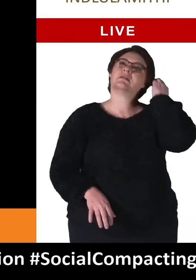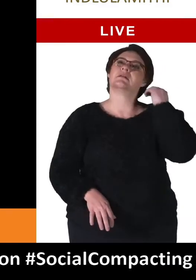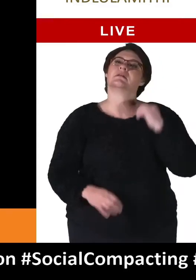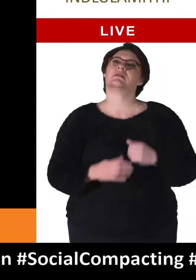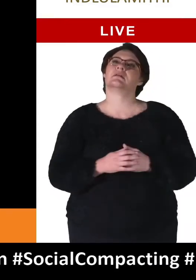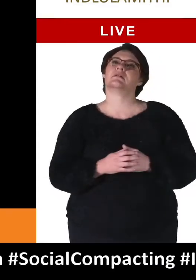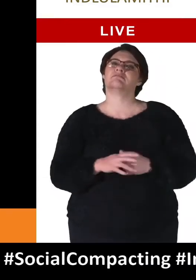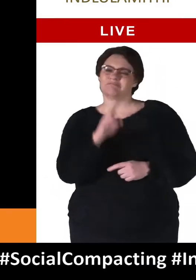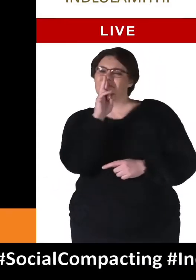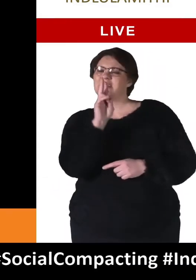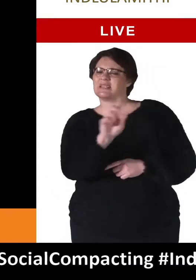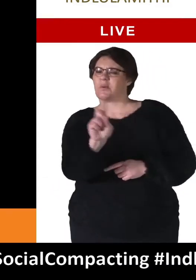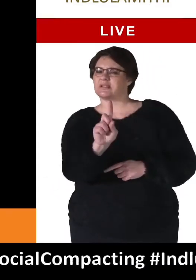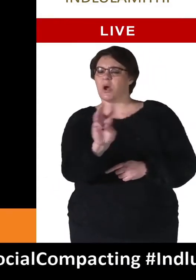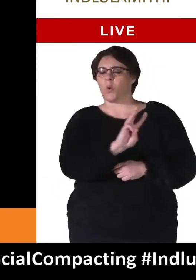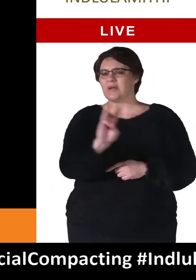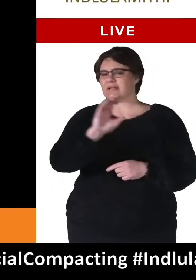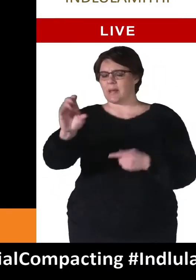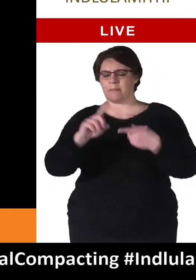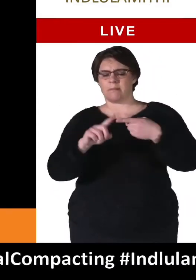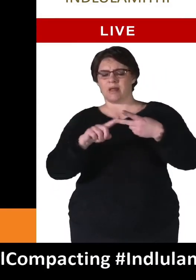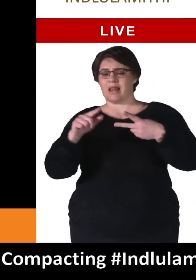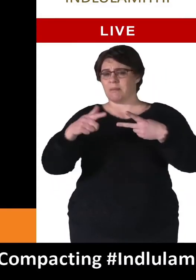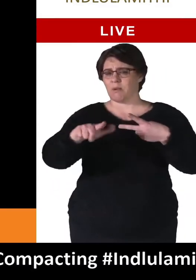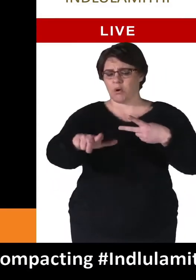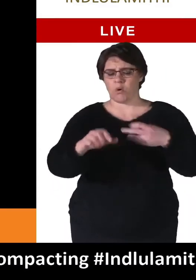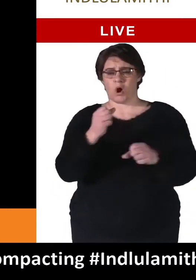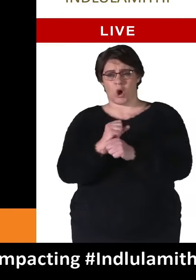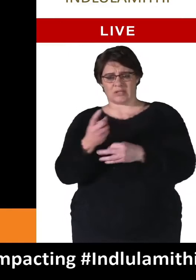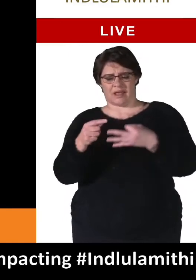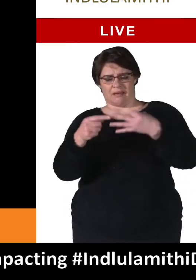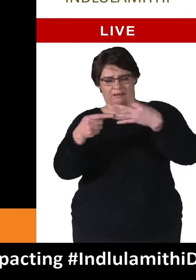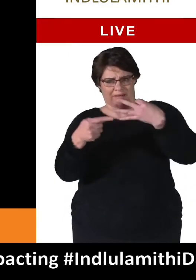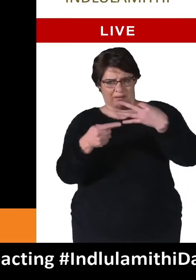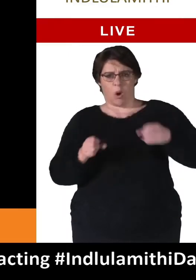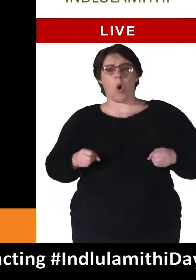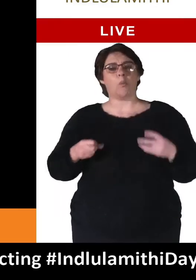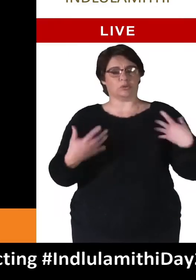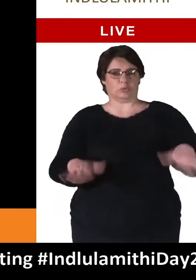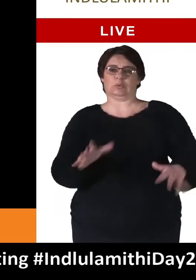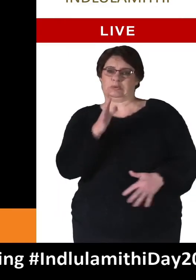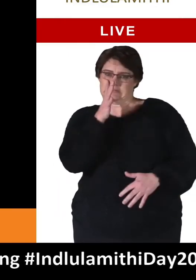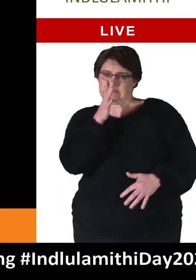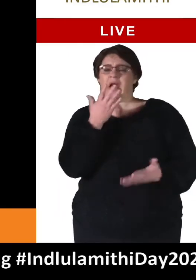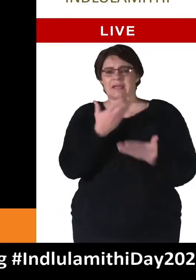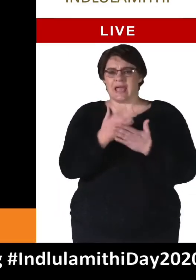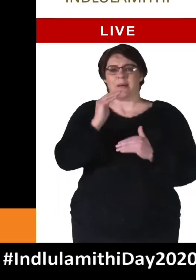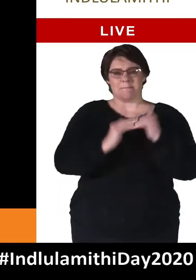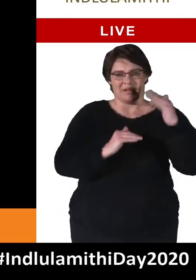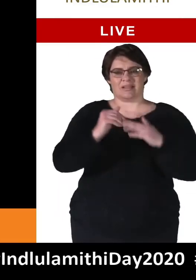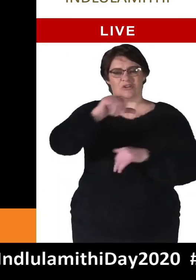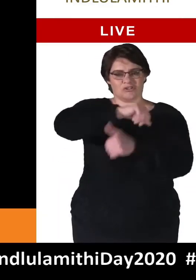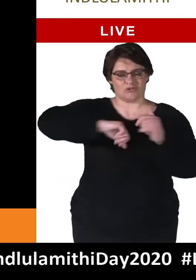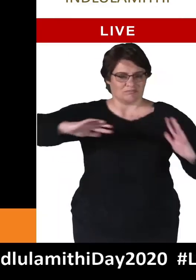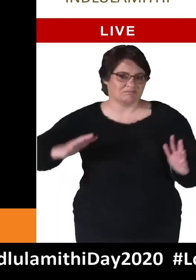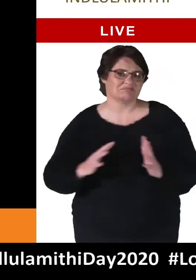we do see that the Western Cape, Limpopo, and Gauteng have strong opportunities for continuing to build a socially